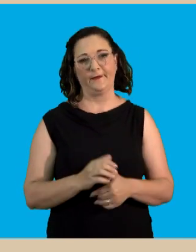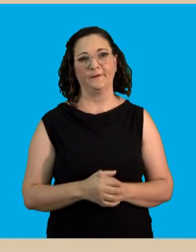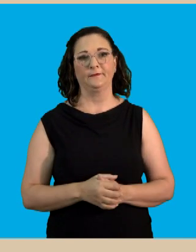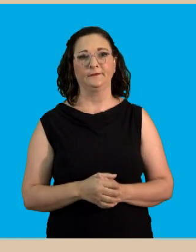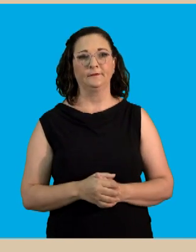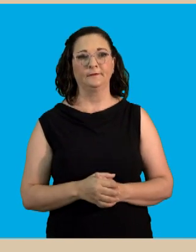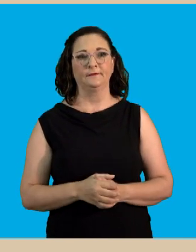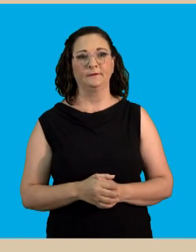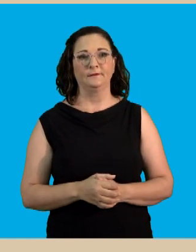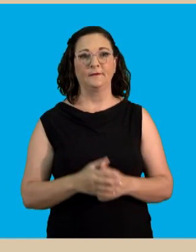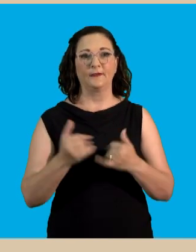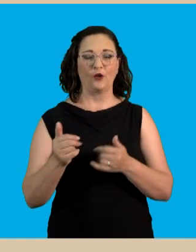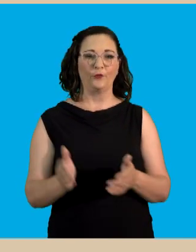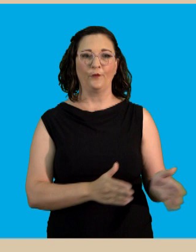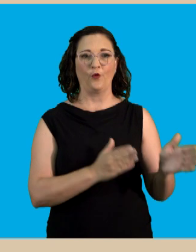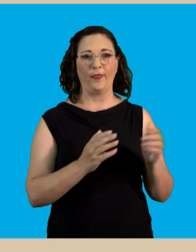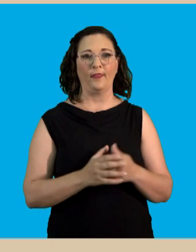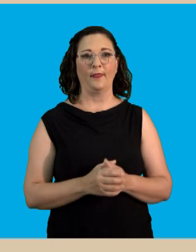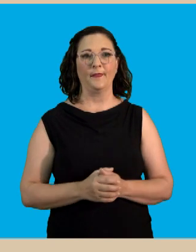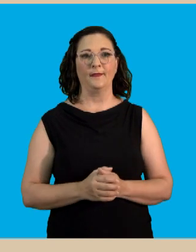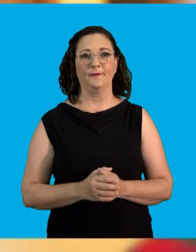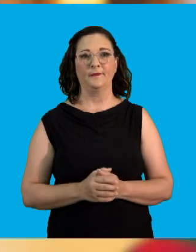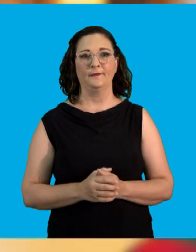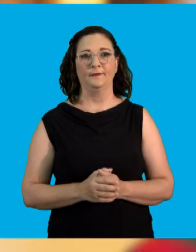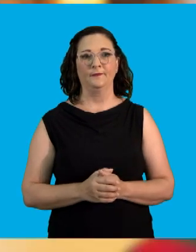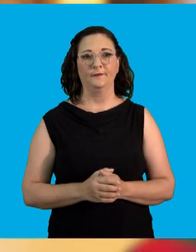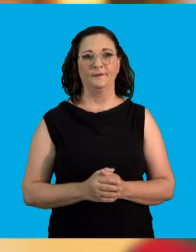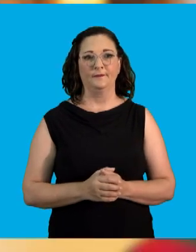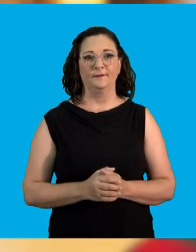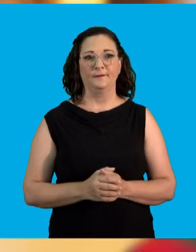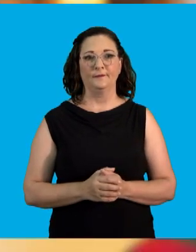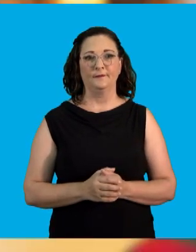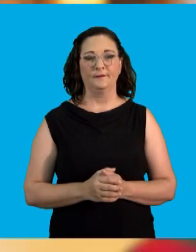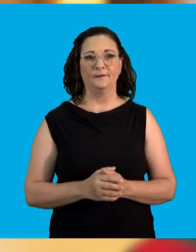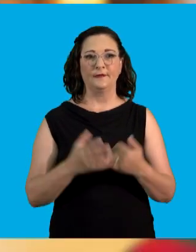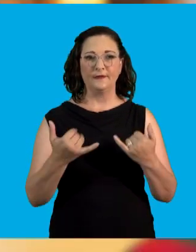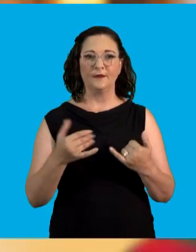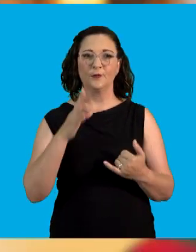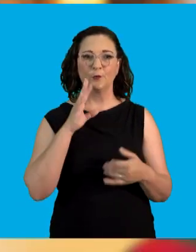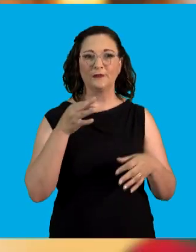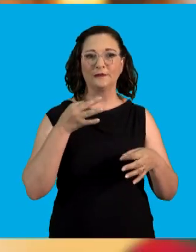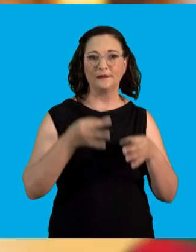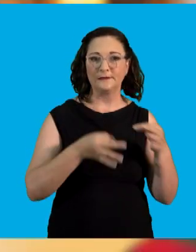planet that can sustain life. All right, guys, I'm going to move on to